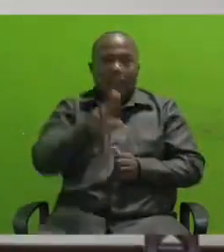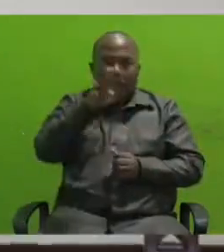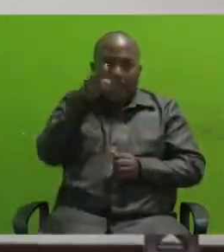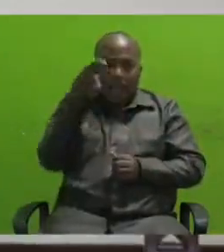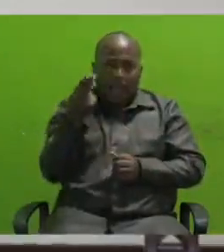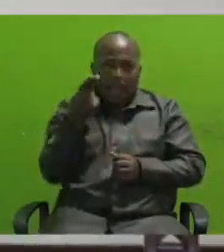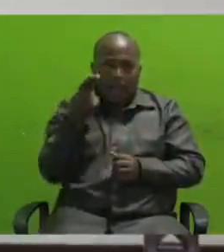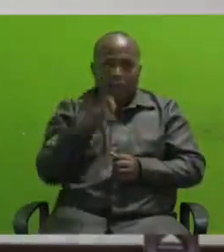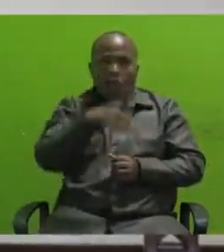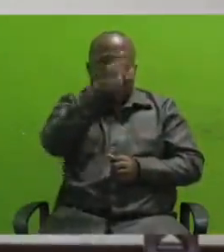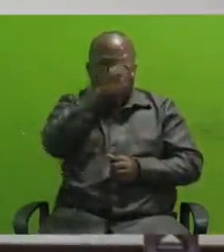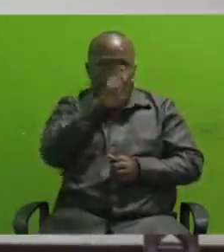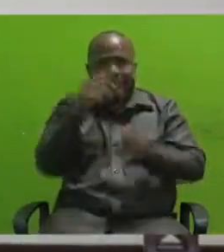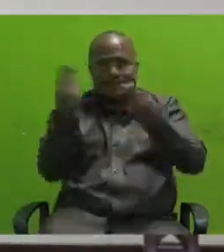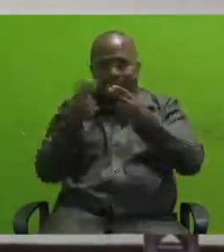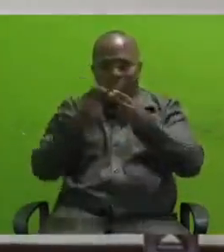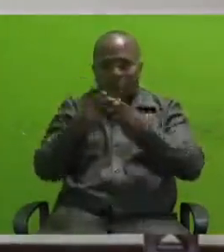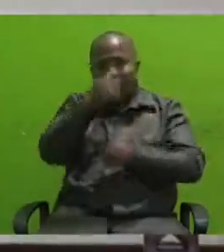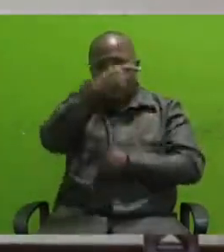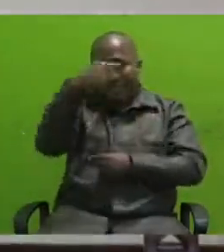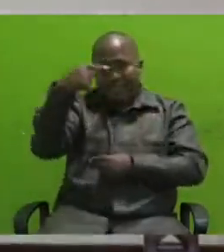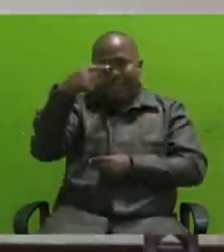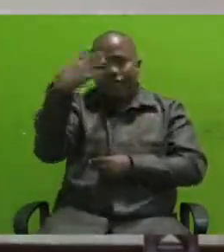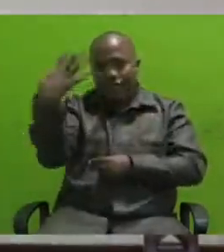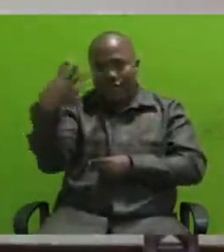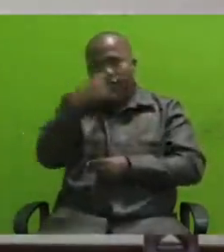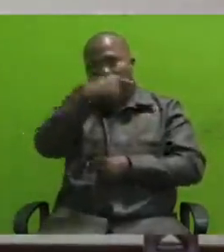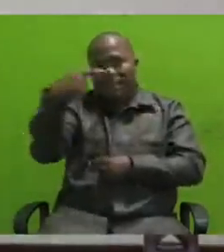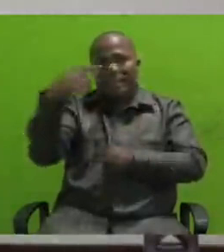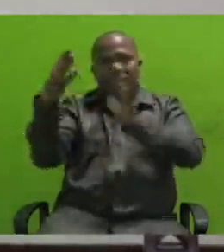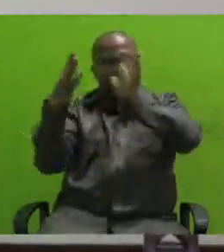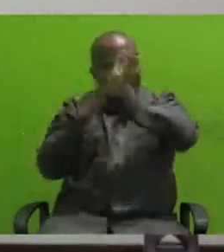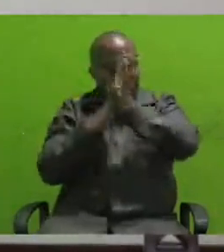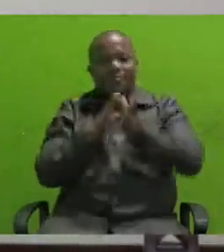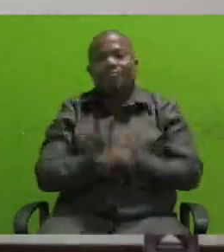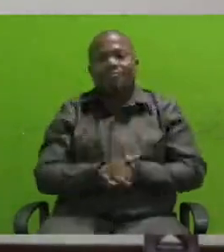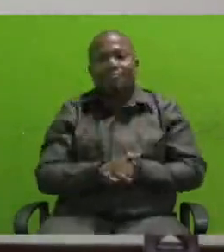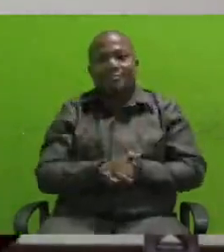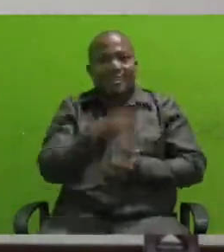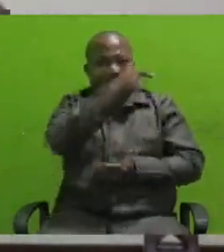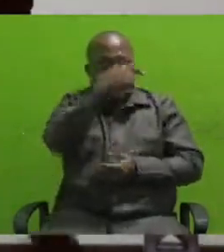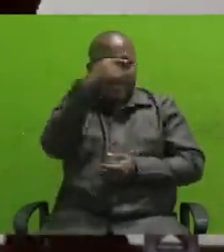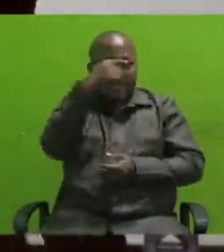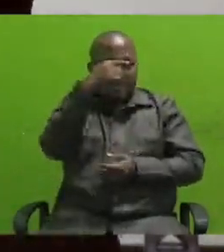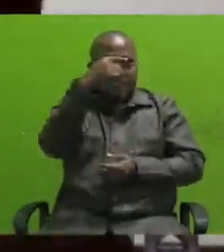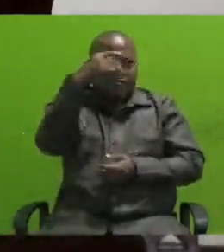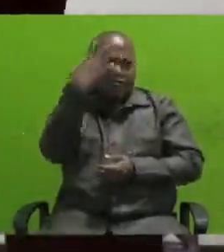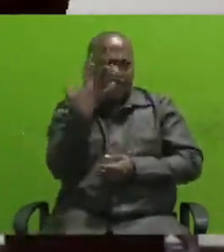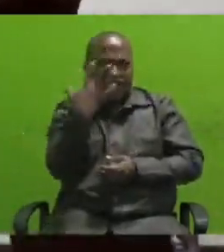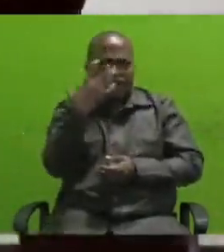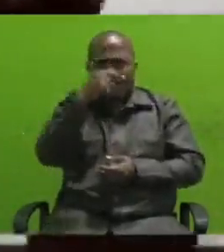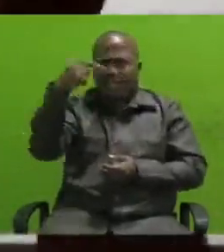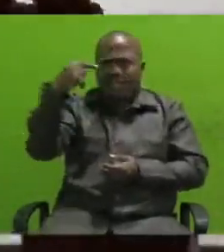5, negative 9. Negative 5, negative 9, which is how much?